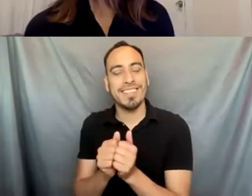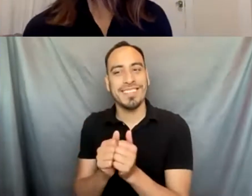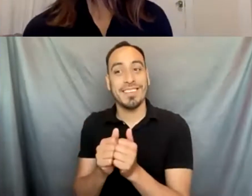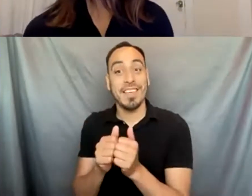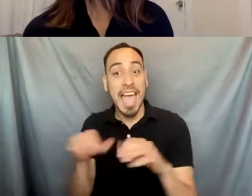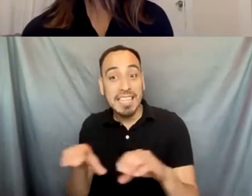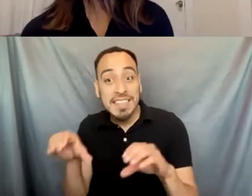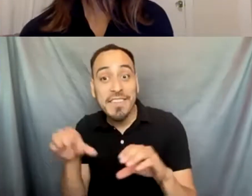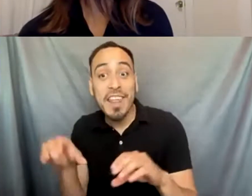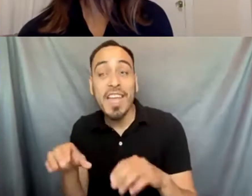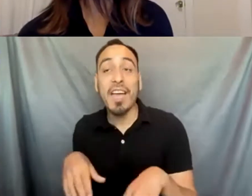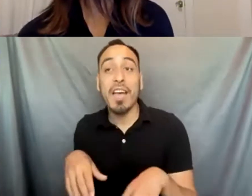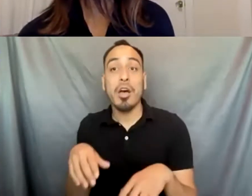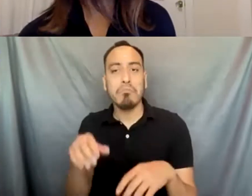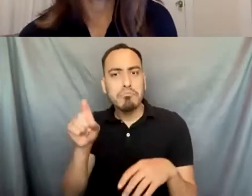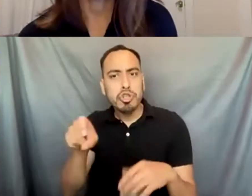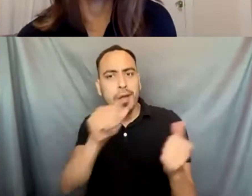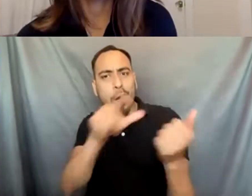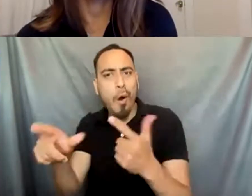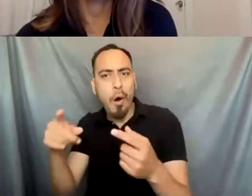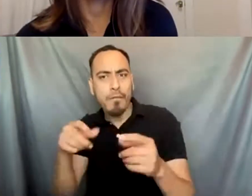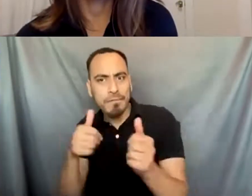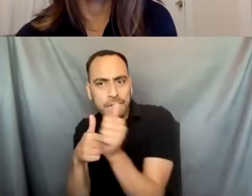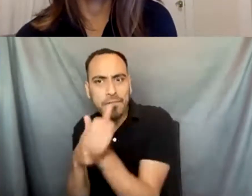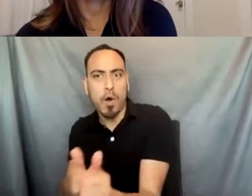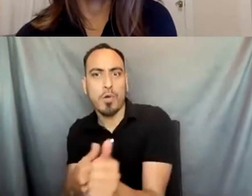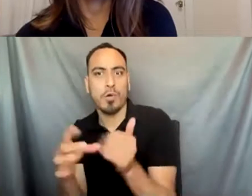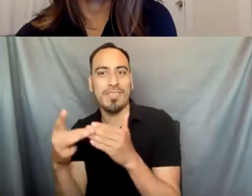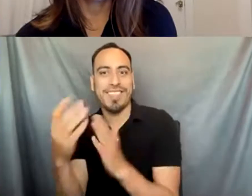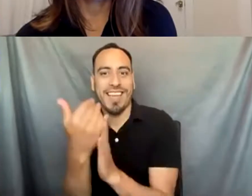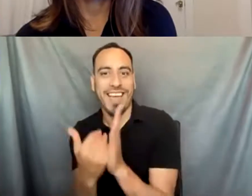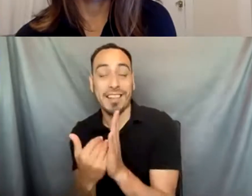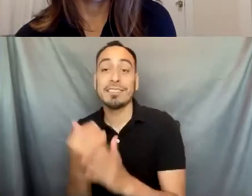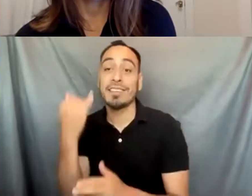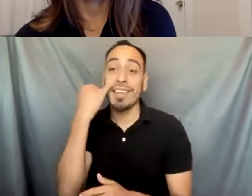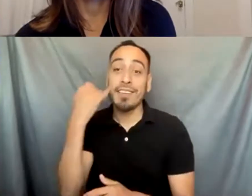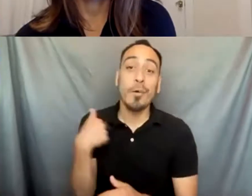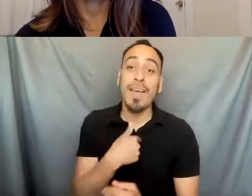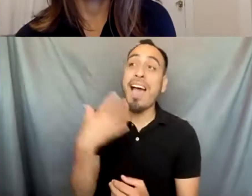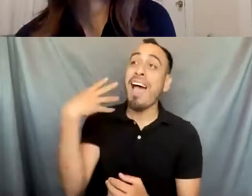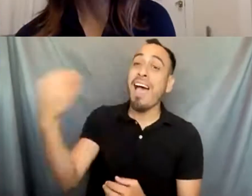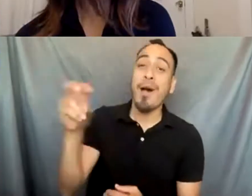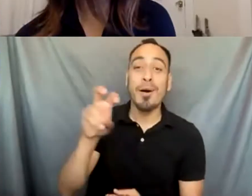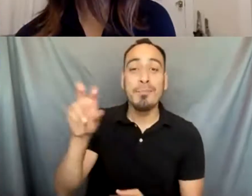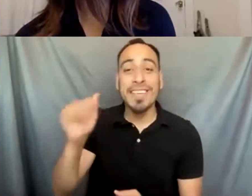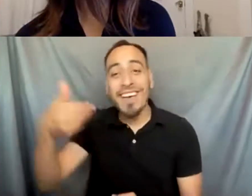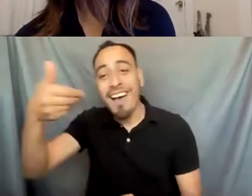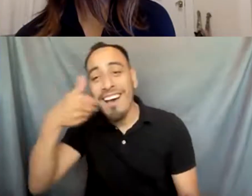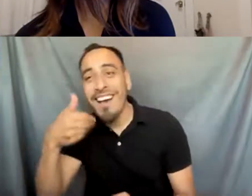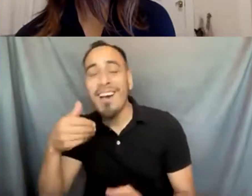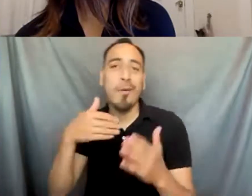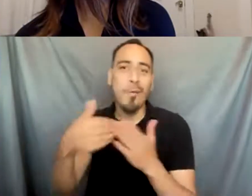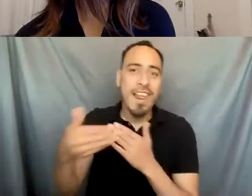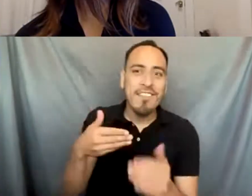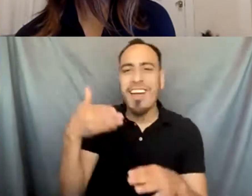if we all go have pizza together afterwards or have a slumber party, that pretty much nullifies whatever we were doing during the